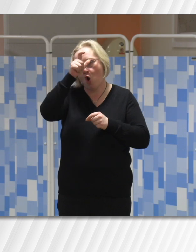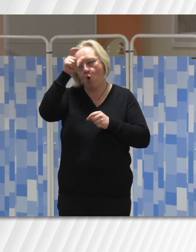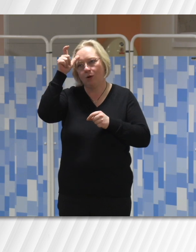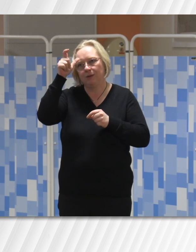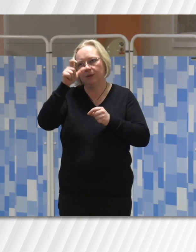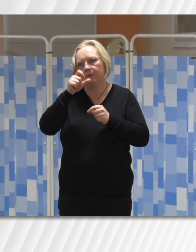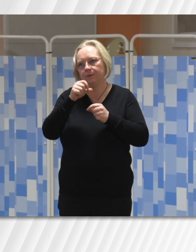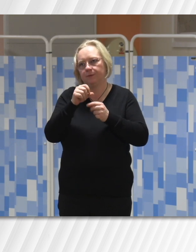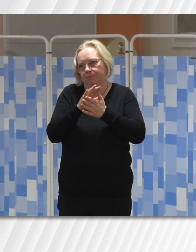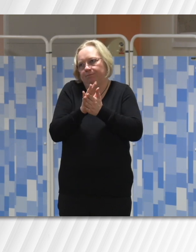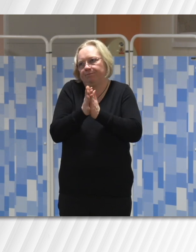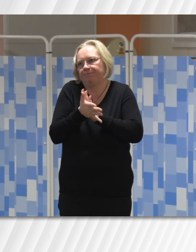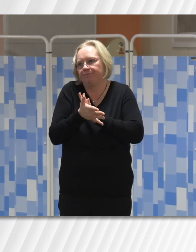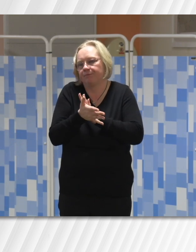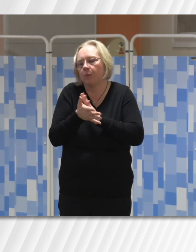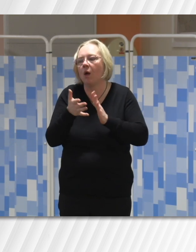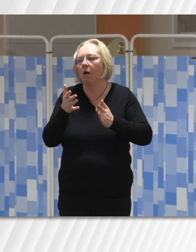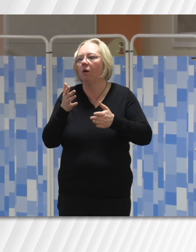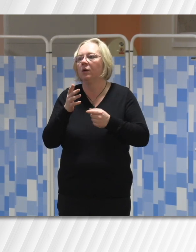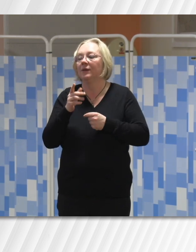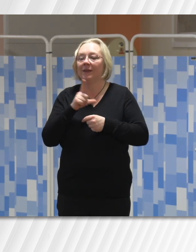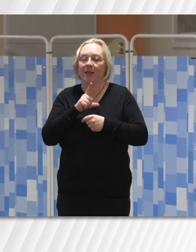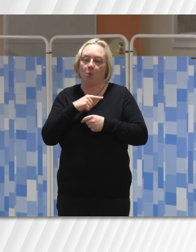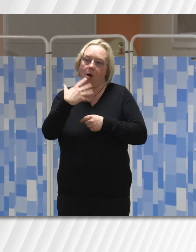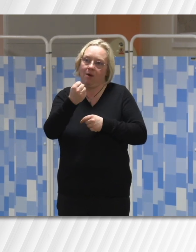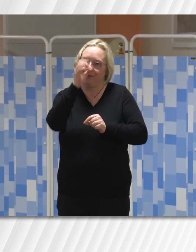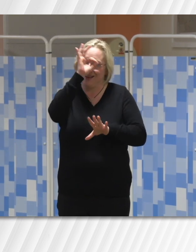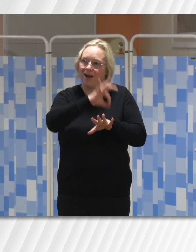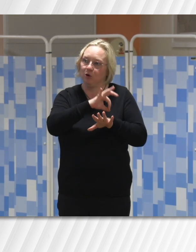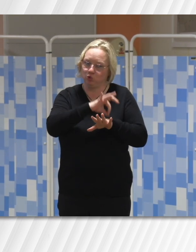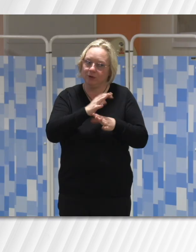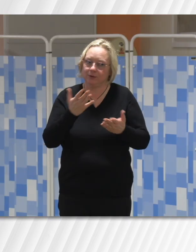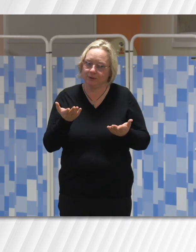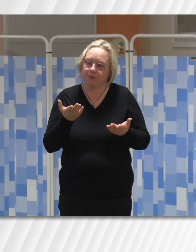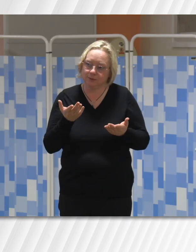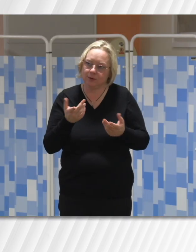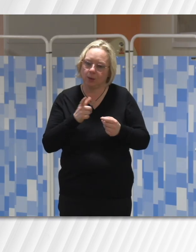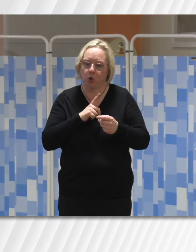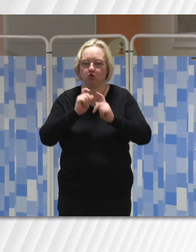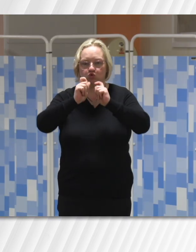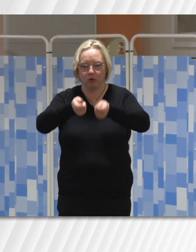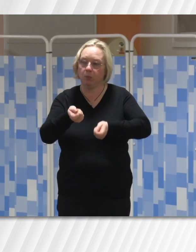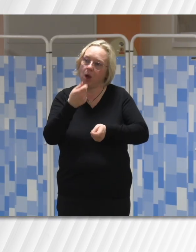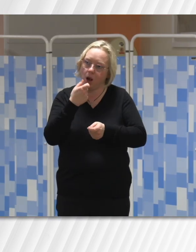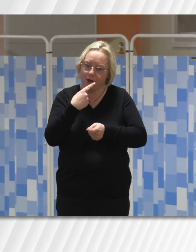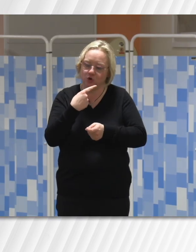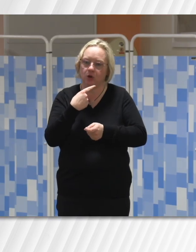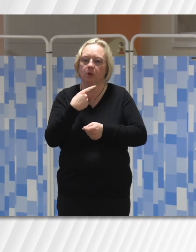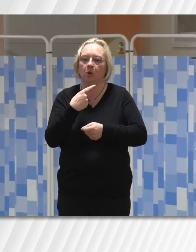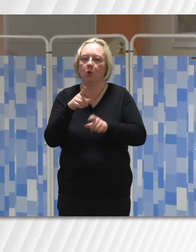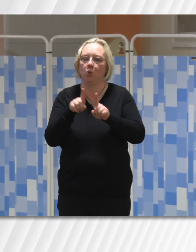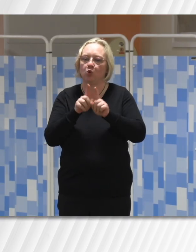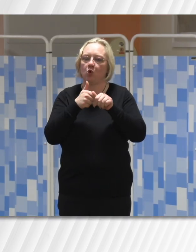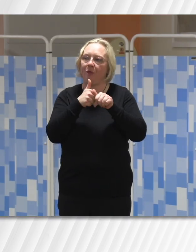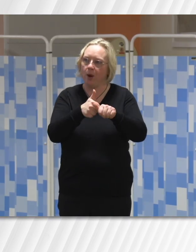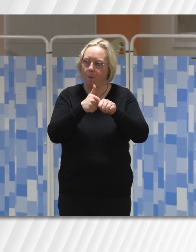cognitive impairment. And that's why we have a psychiatrist on the team, because we treat it with medication and with